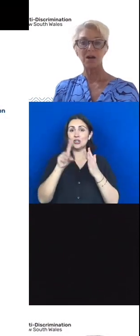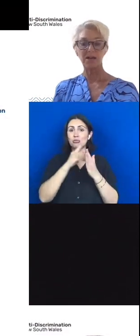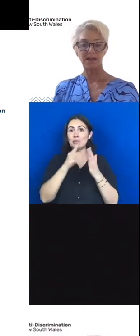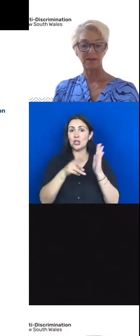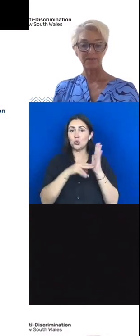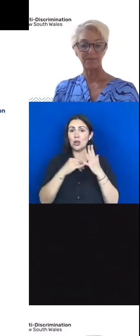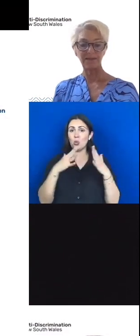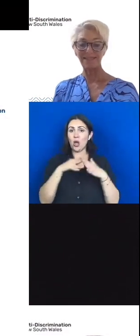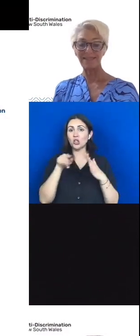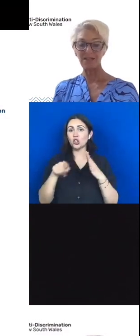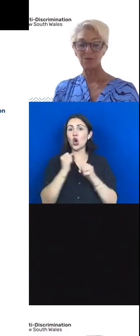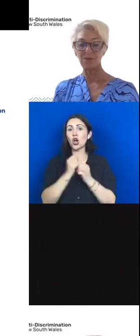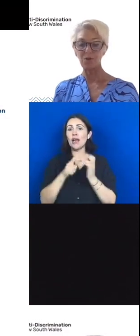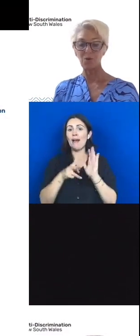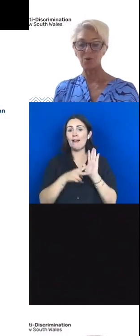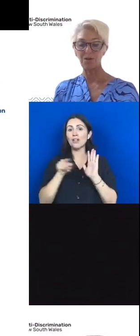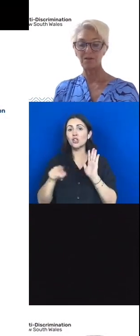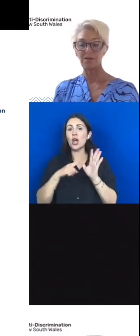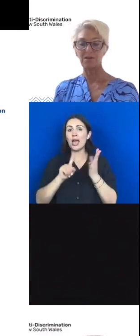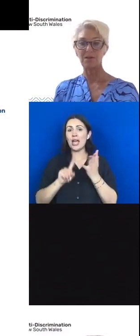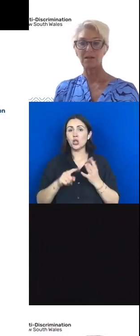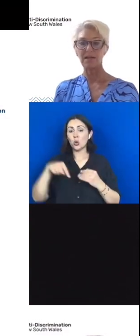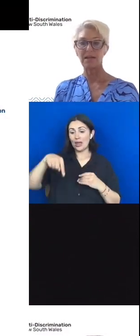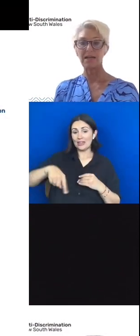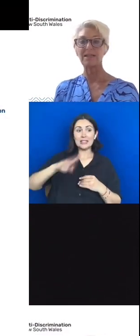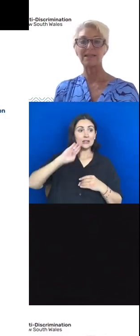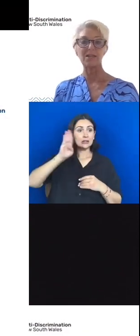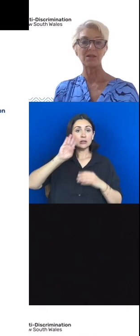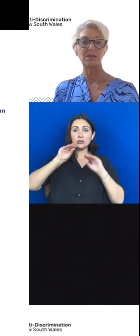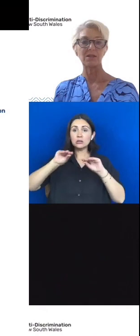Just a reminder that this session was recorded